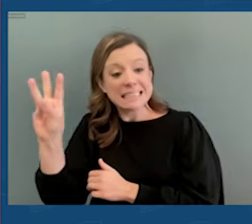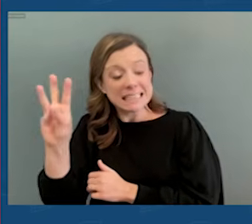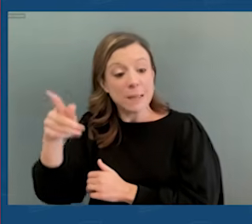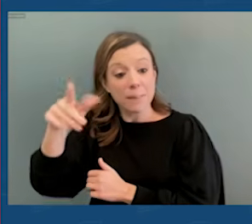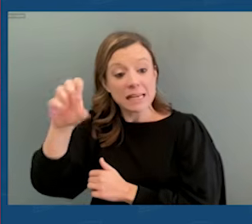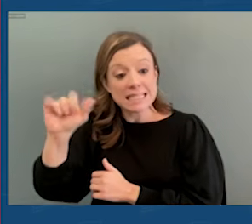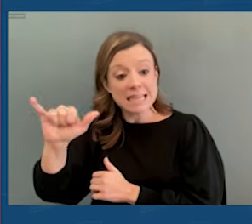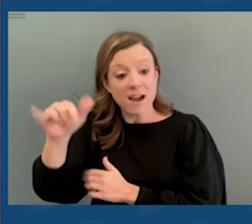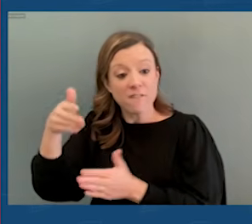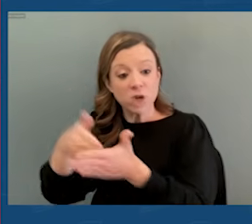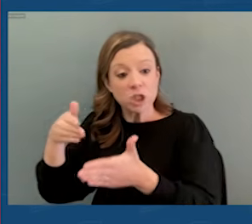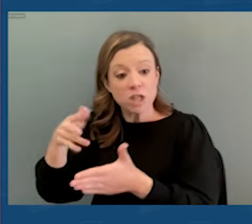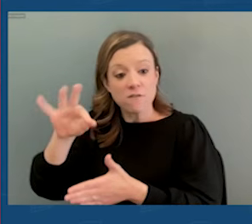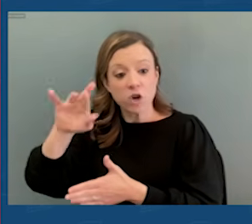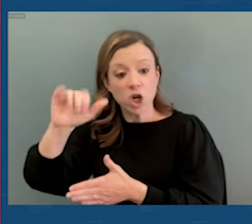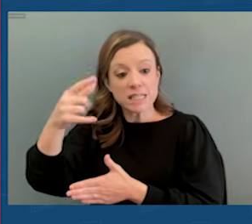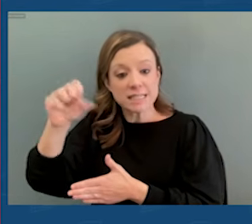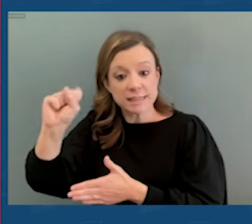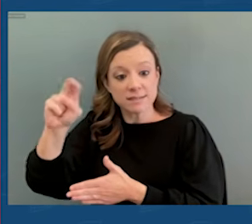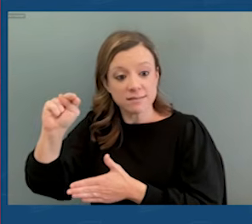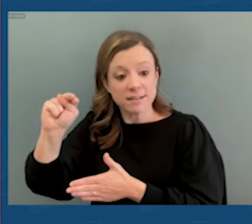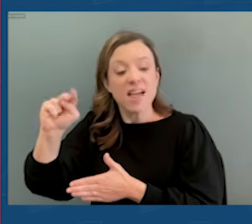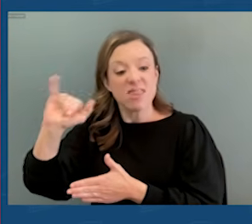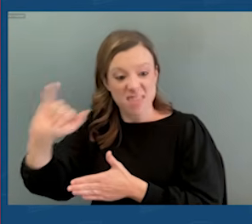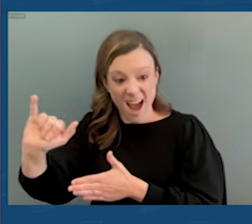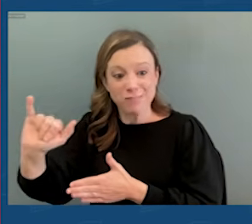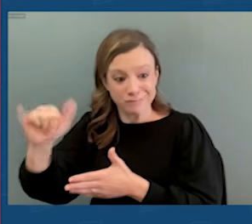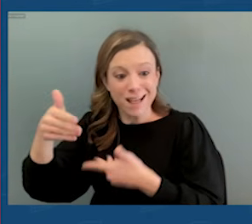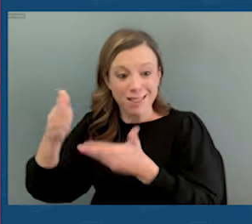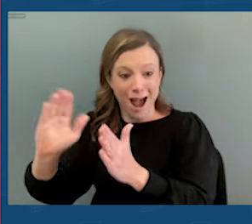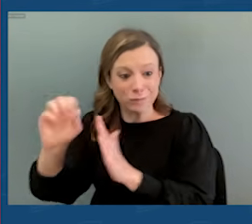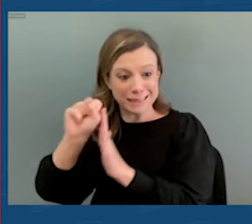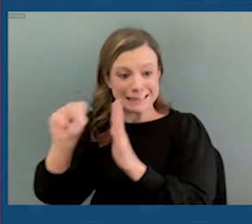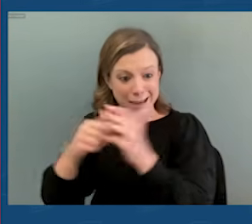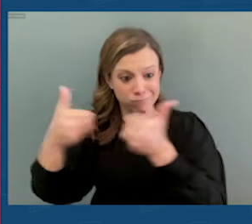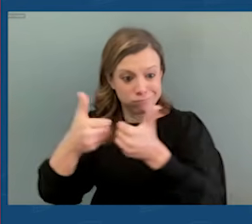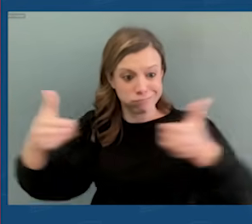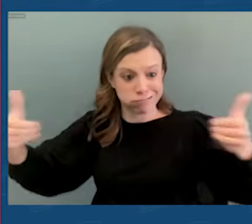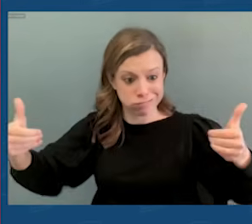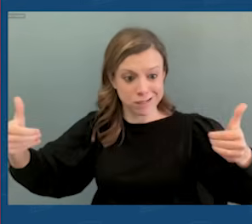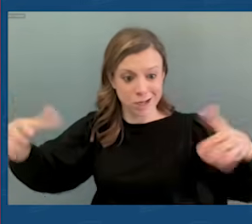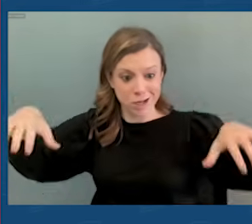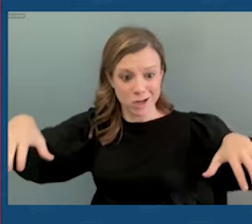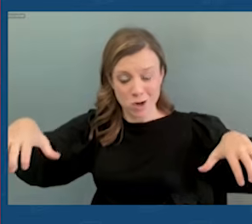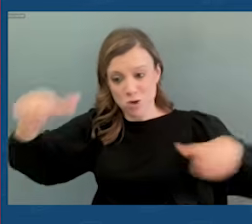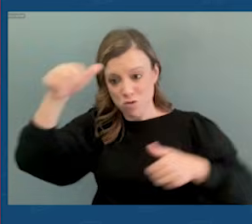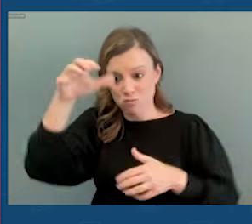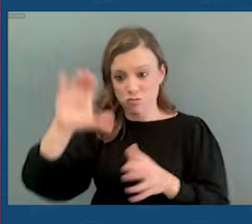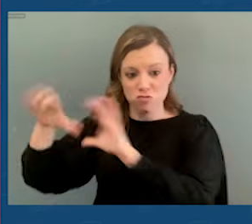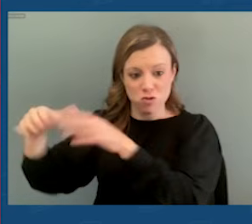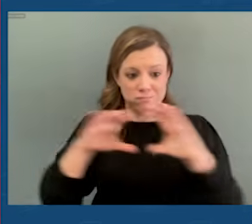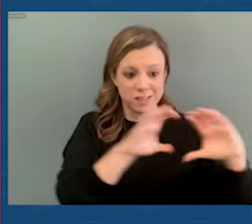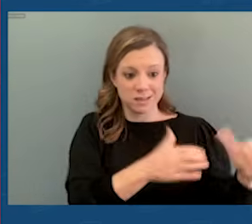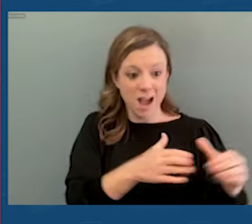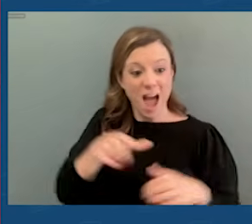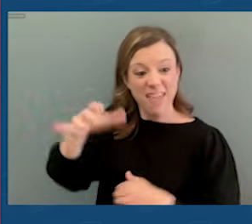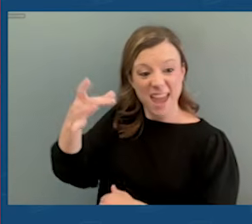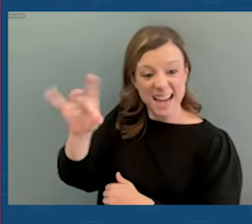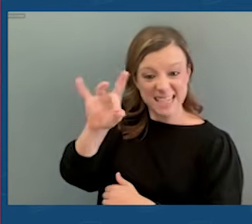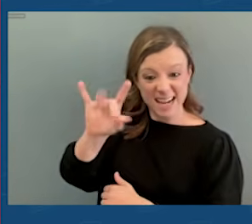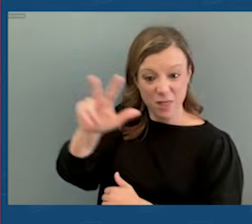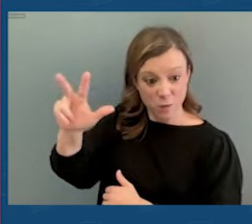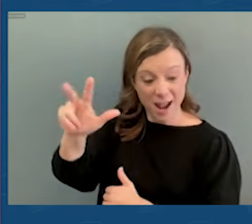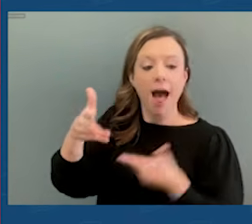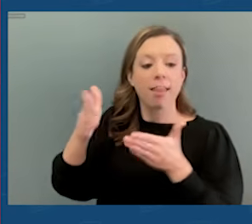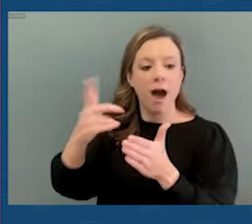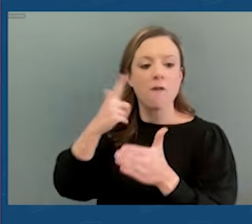became the basis for state-sanctioned segregation, the U.S. Supreme Court cited the precedent of a New York case from 1883 allowing for